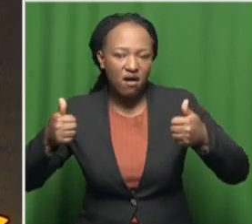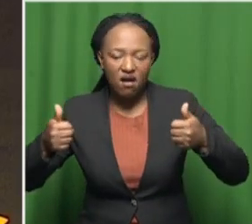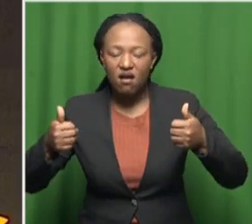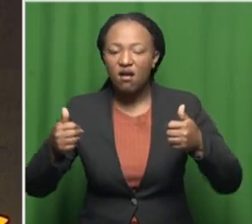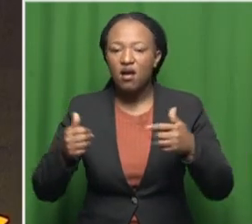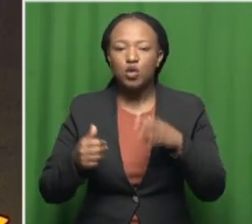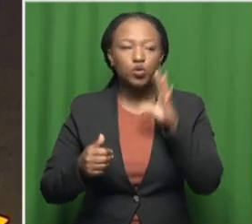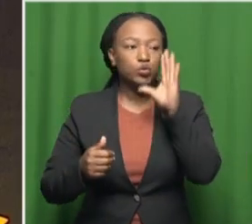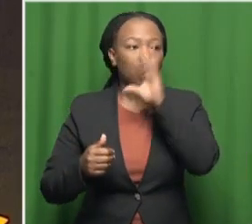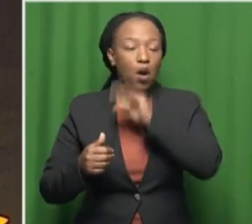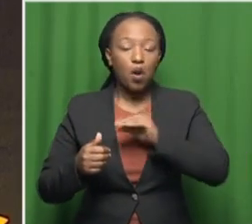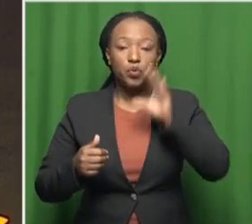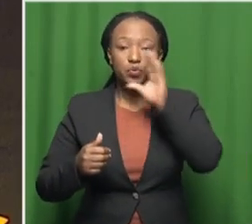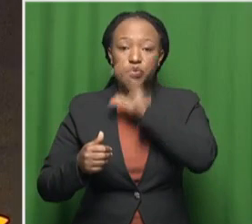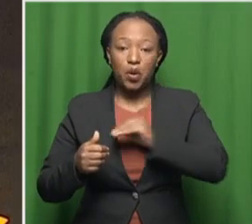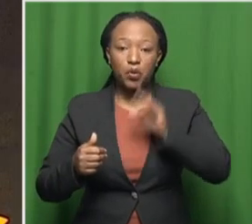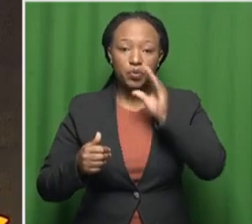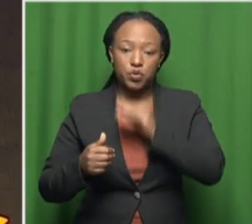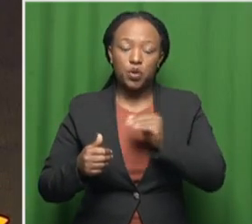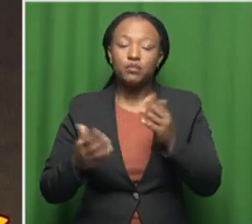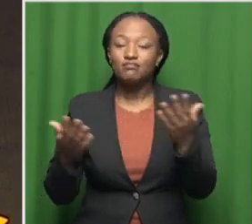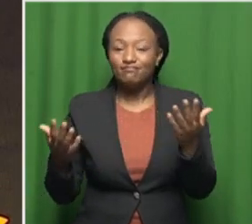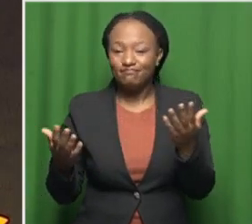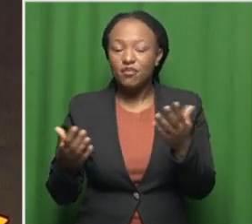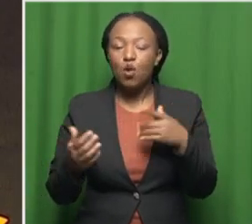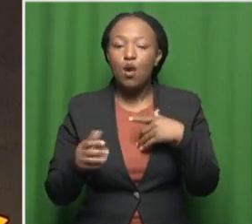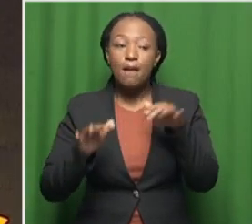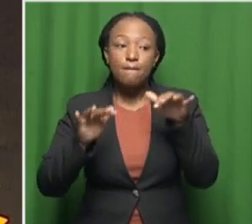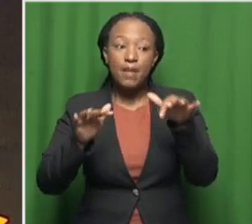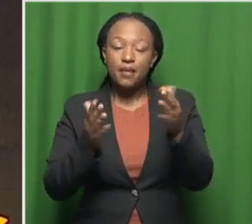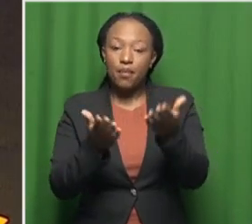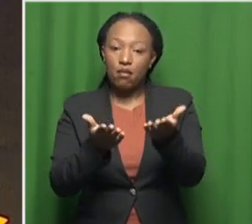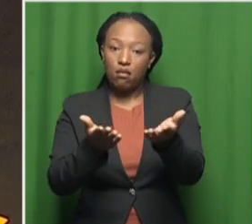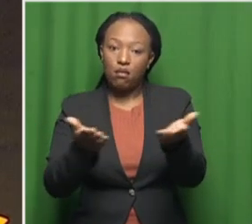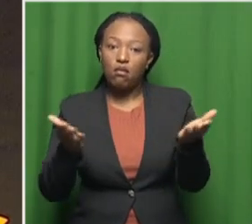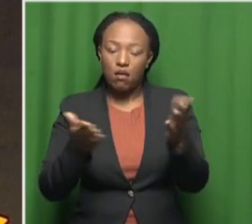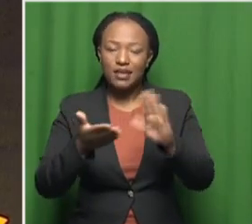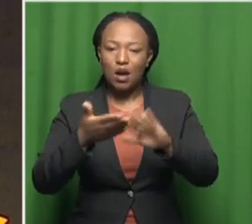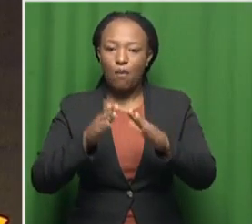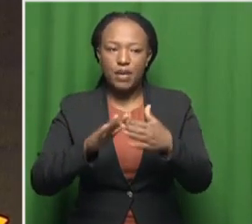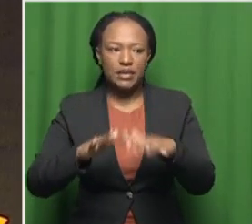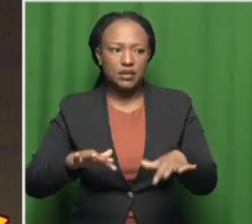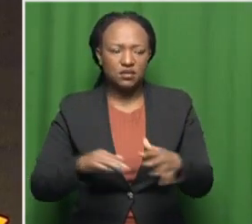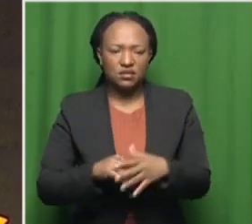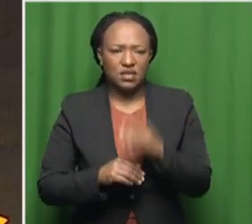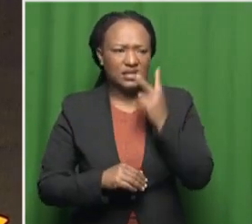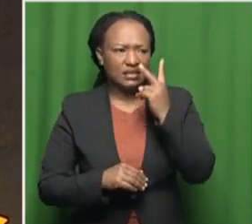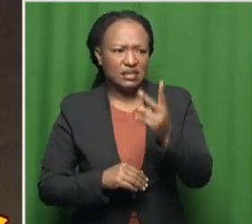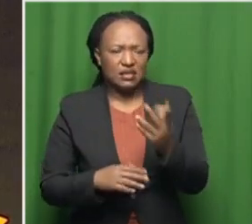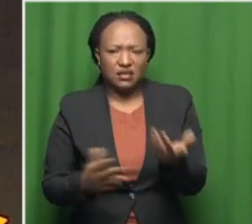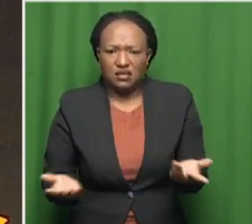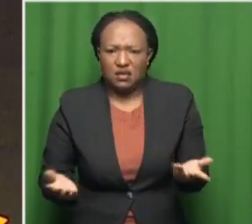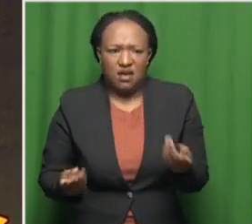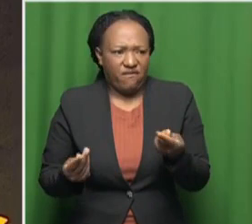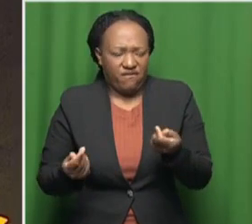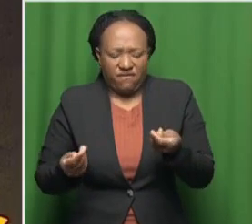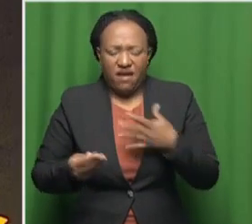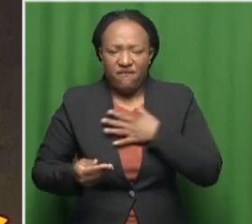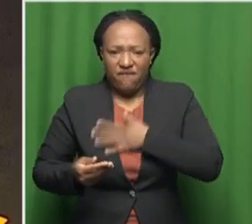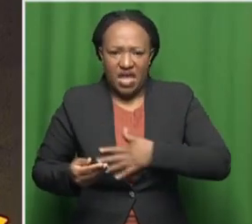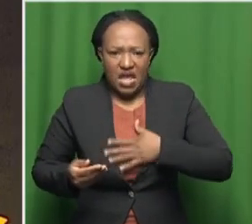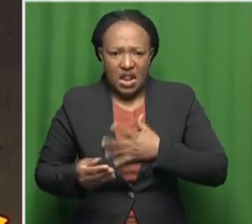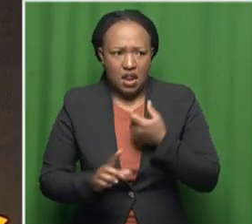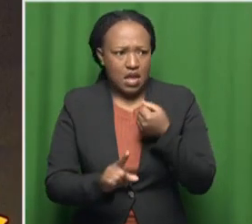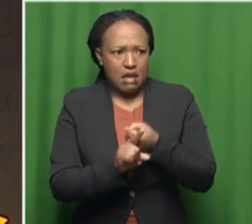abstract terms, and I say abstract because for people on the ground, if they can't actually see it, if they're not feeling the